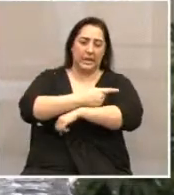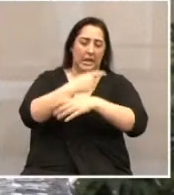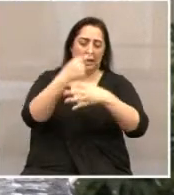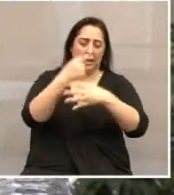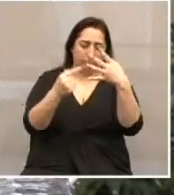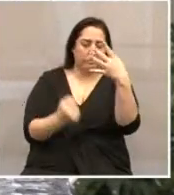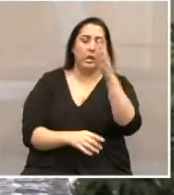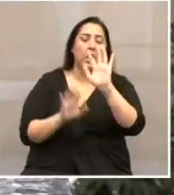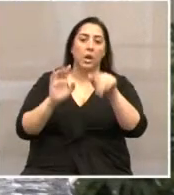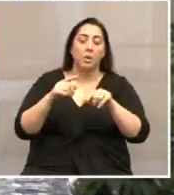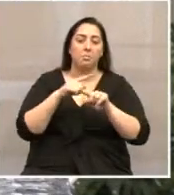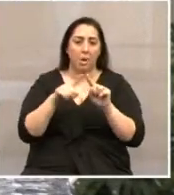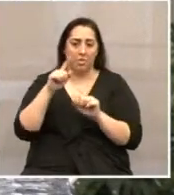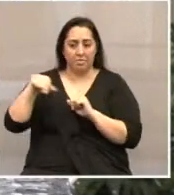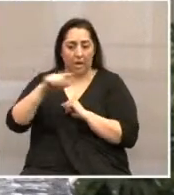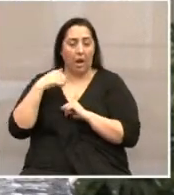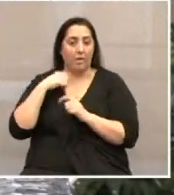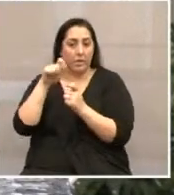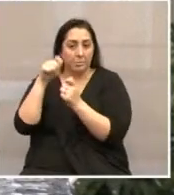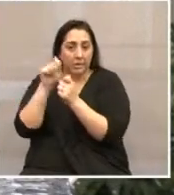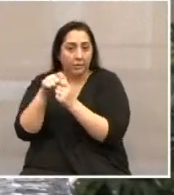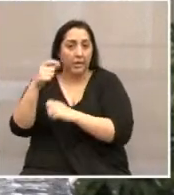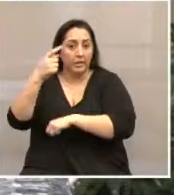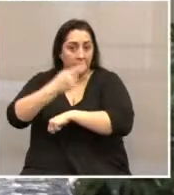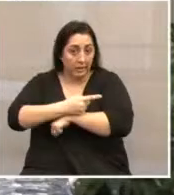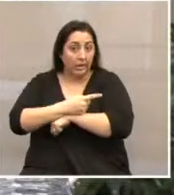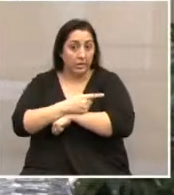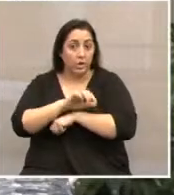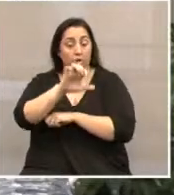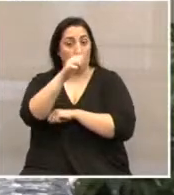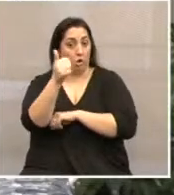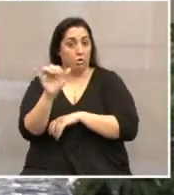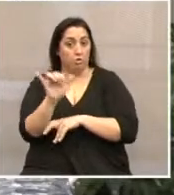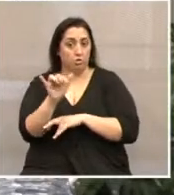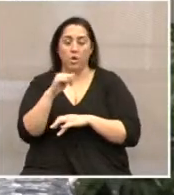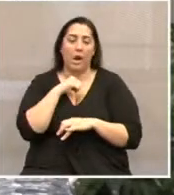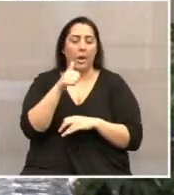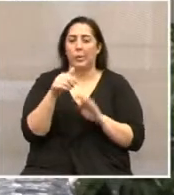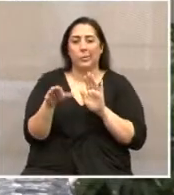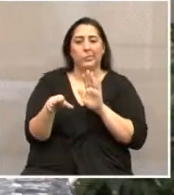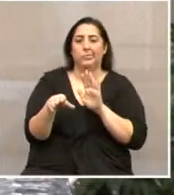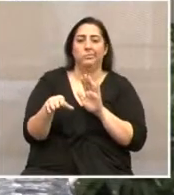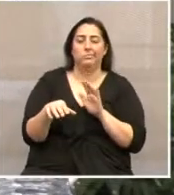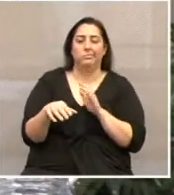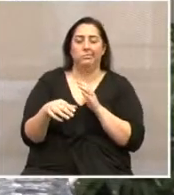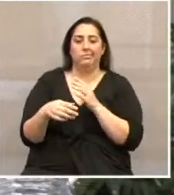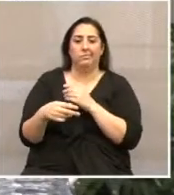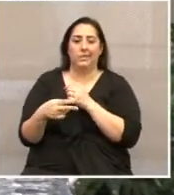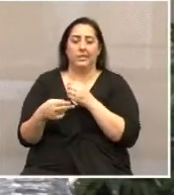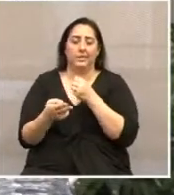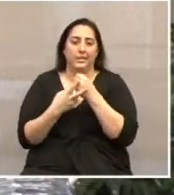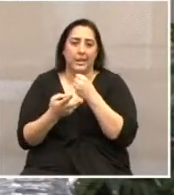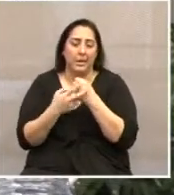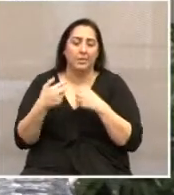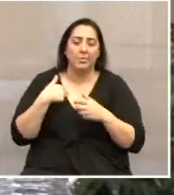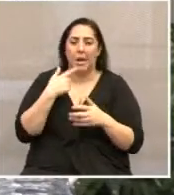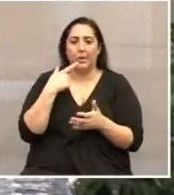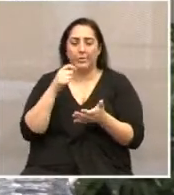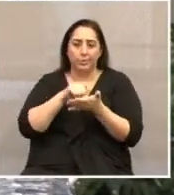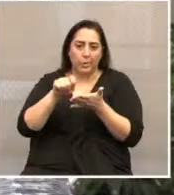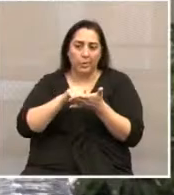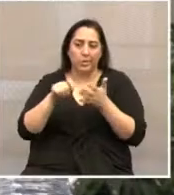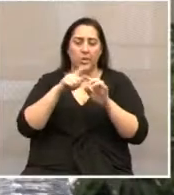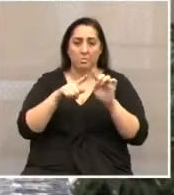it, where they're specific, and I think that there are others that you can get, because I don't keep the notes. But I remember that day because I